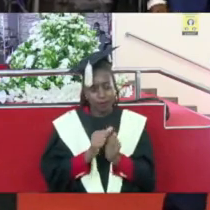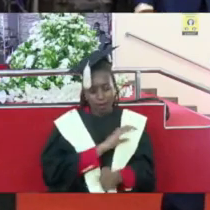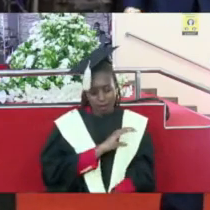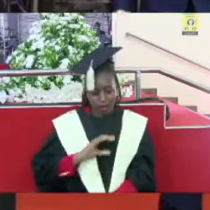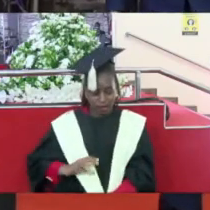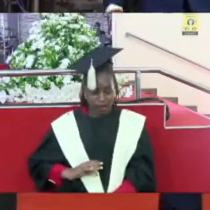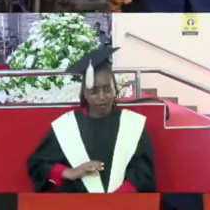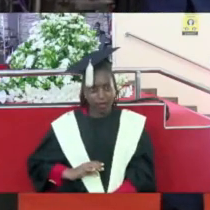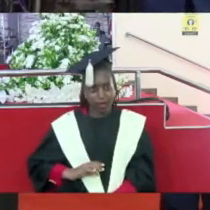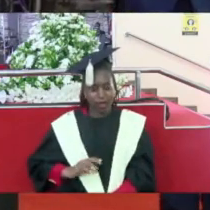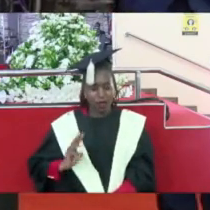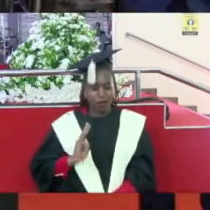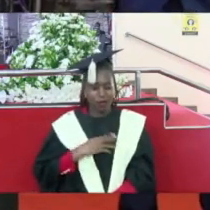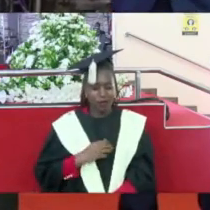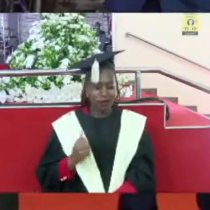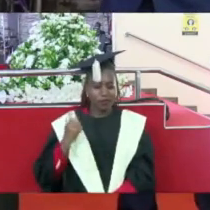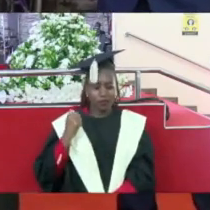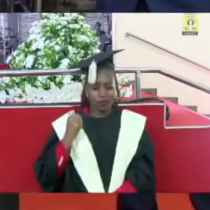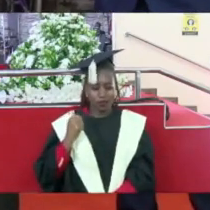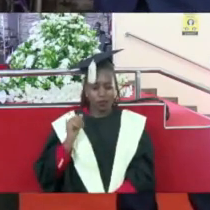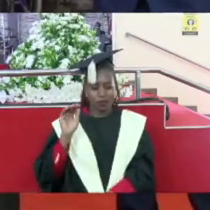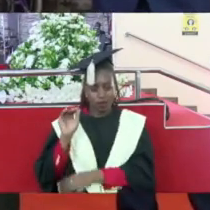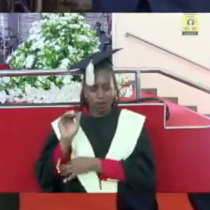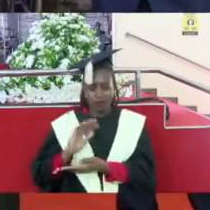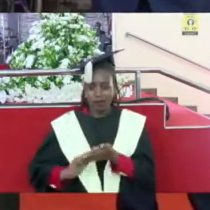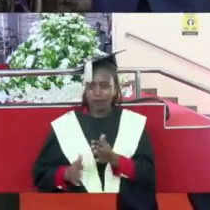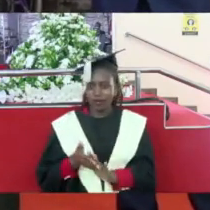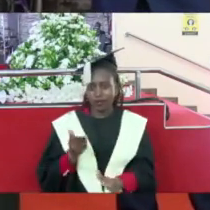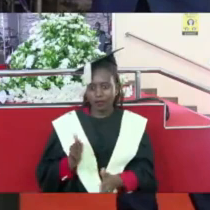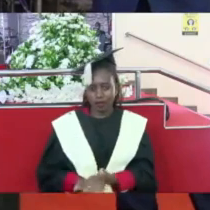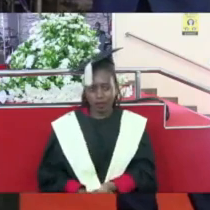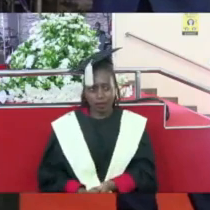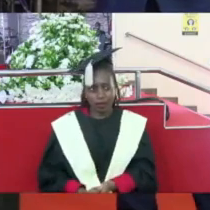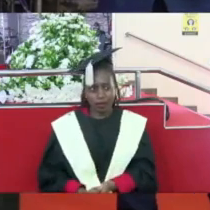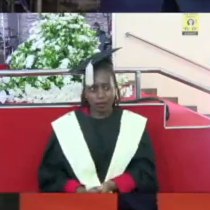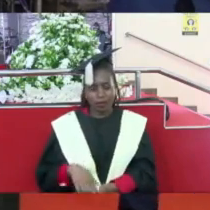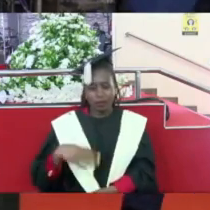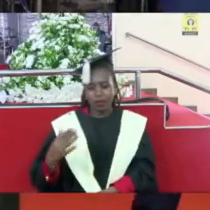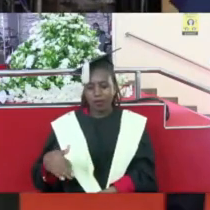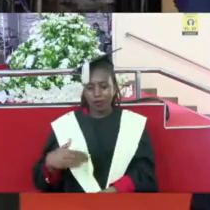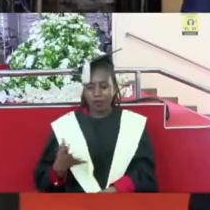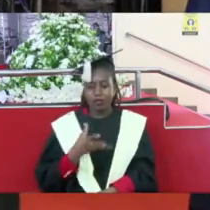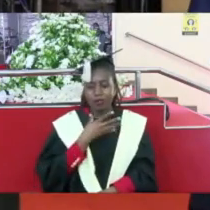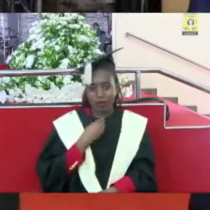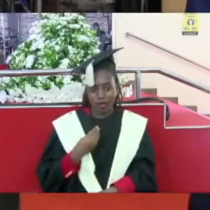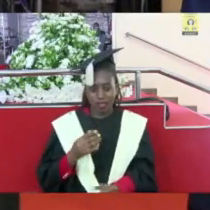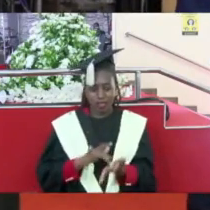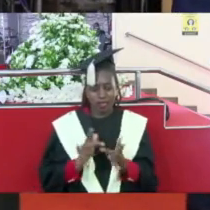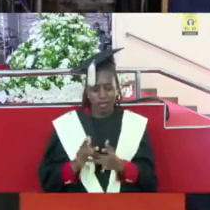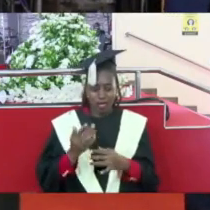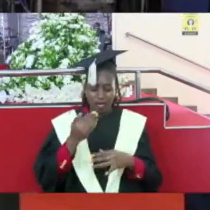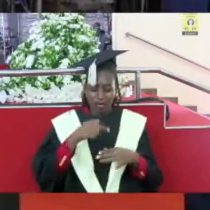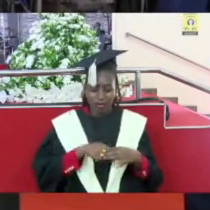sababu tumekataa kutubu. Because we have refused to repent. Sisi ufuatilia tu Yesu awe ndani. We want Jesus inside. Lakini maisha